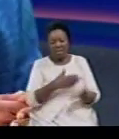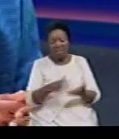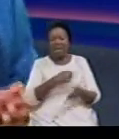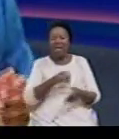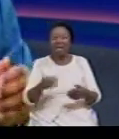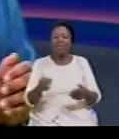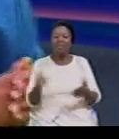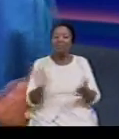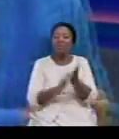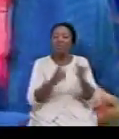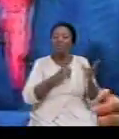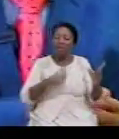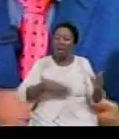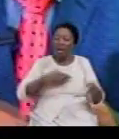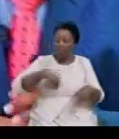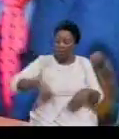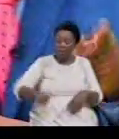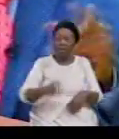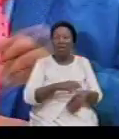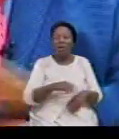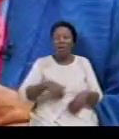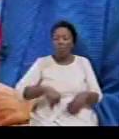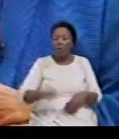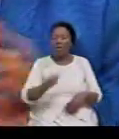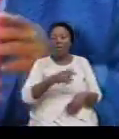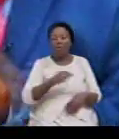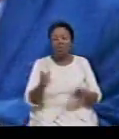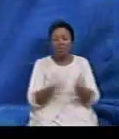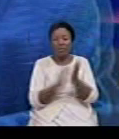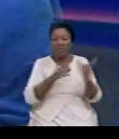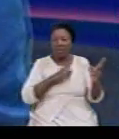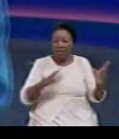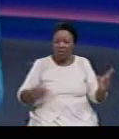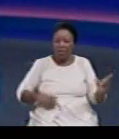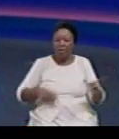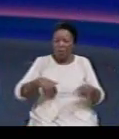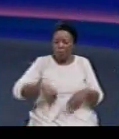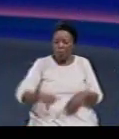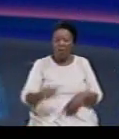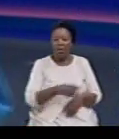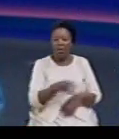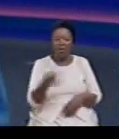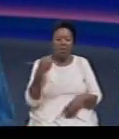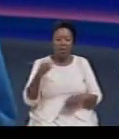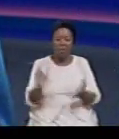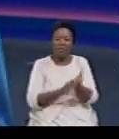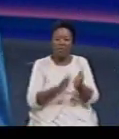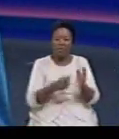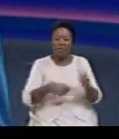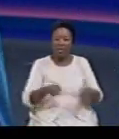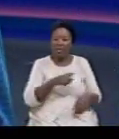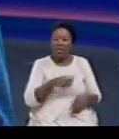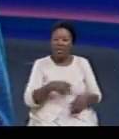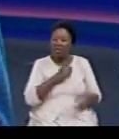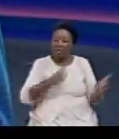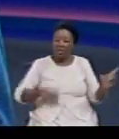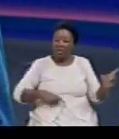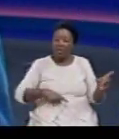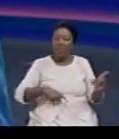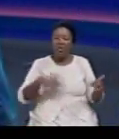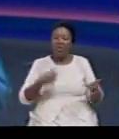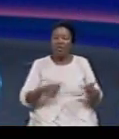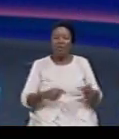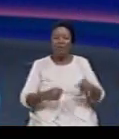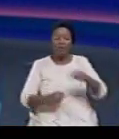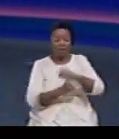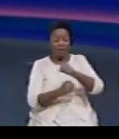And while they were praising the Lord, that's our secret, while they were praising the Lord, the foundation of the prison